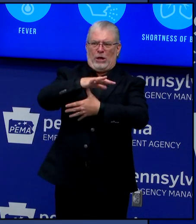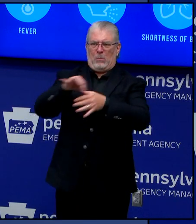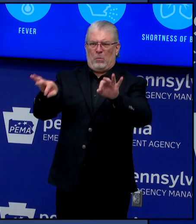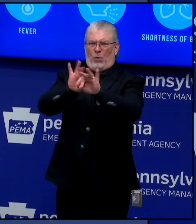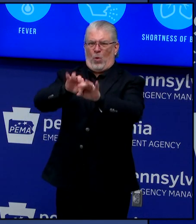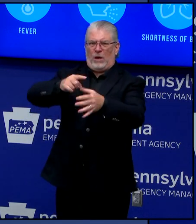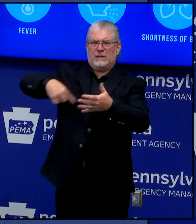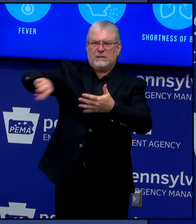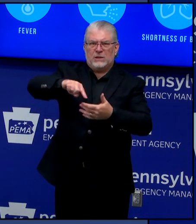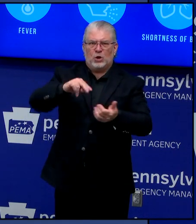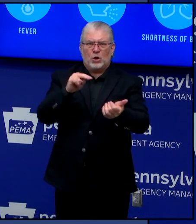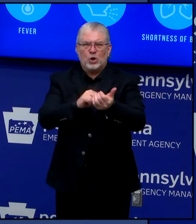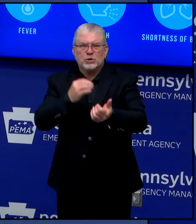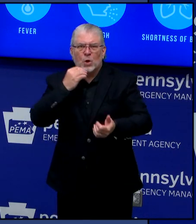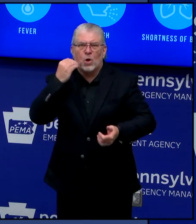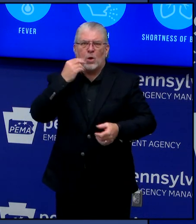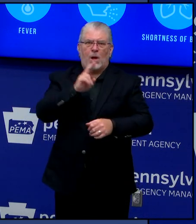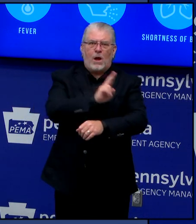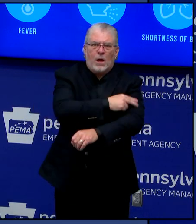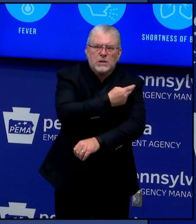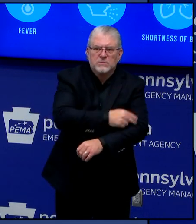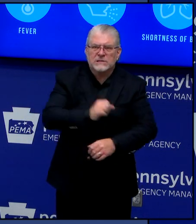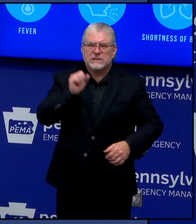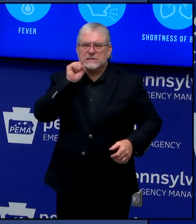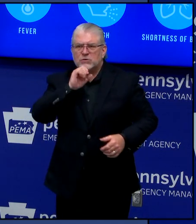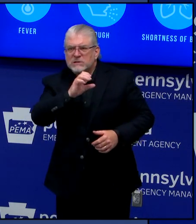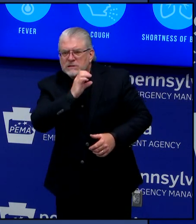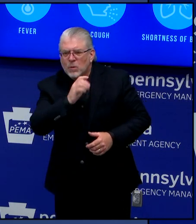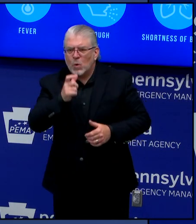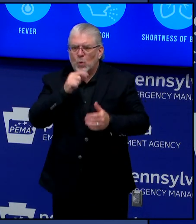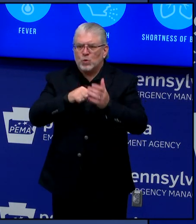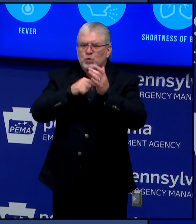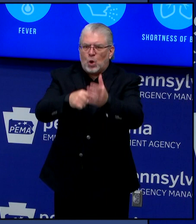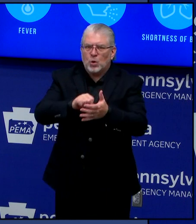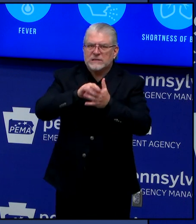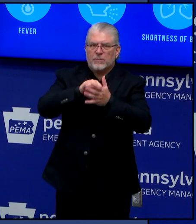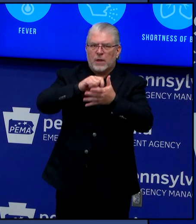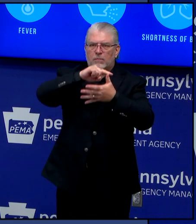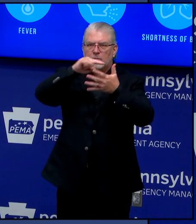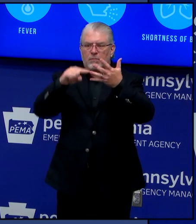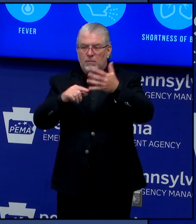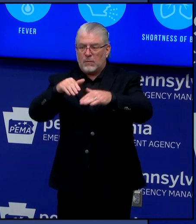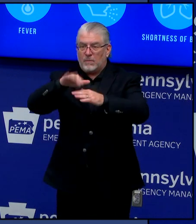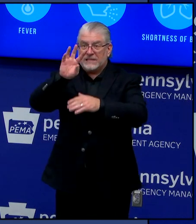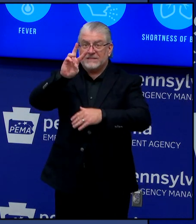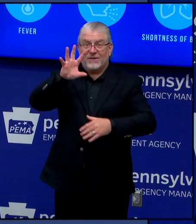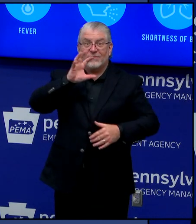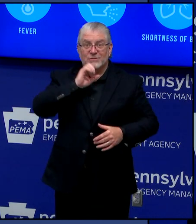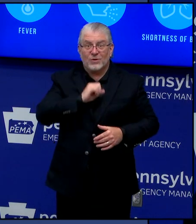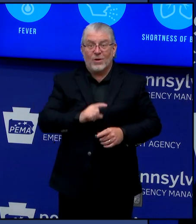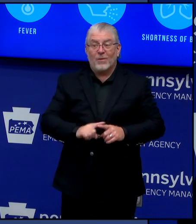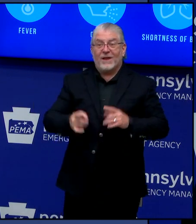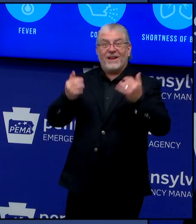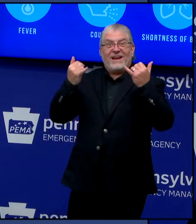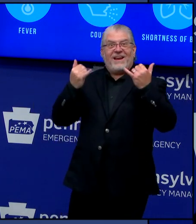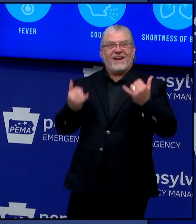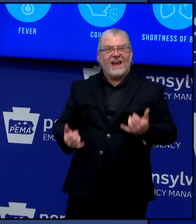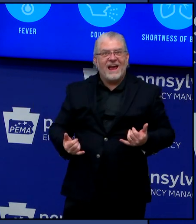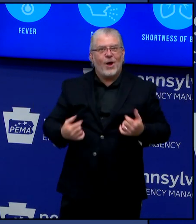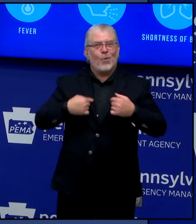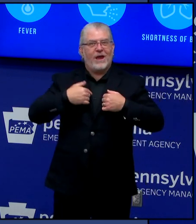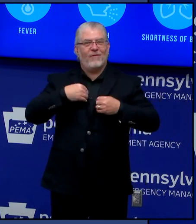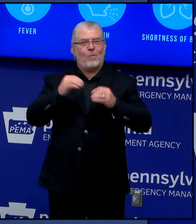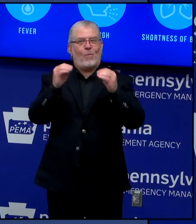to hospitals, to seniors with symptoms over 65. However, now that we have more testing capability, we